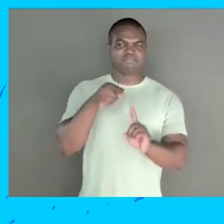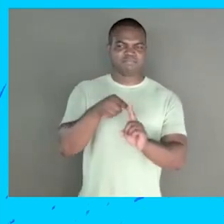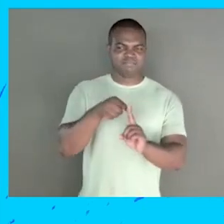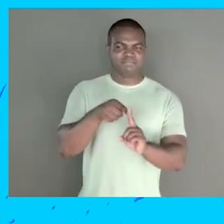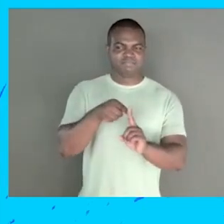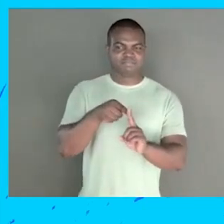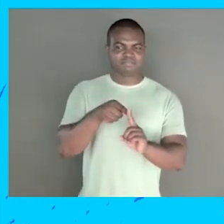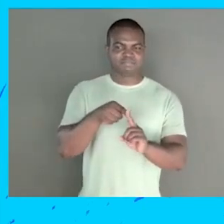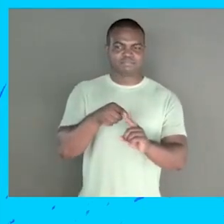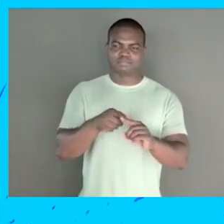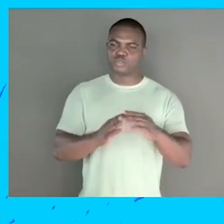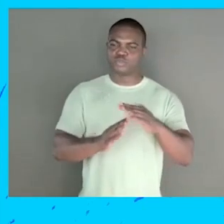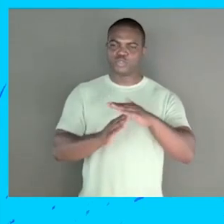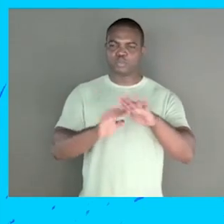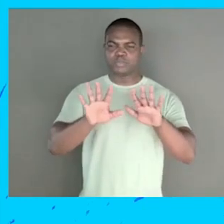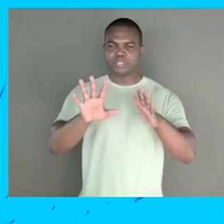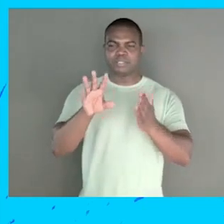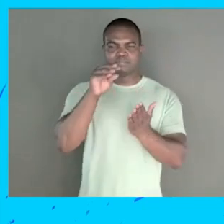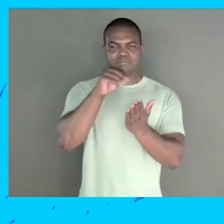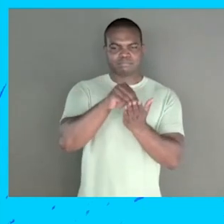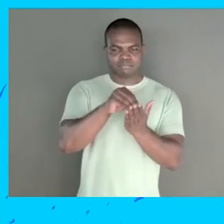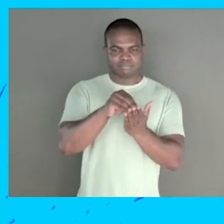reporters.